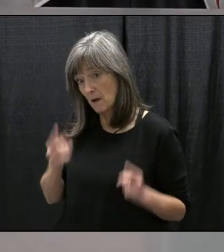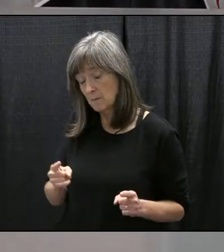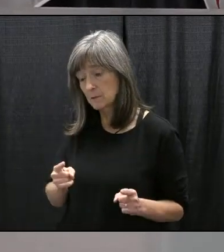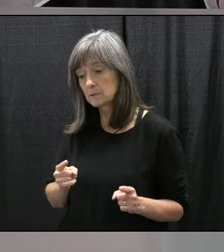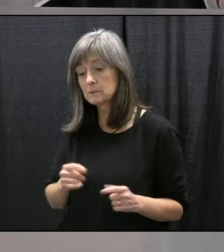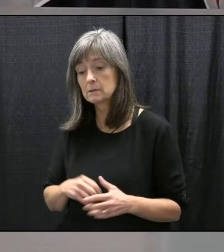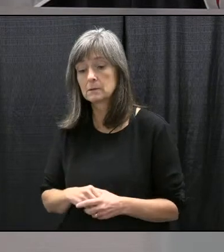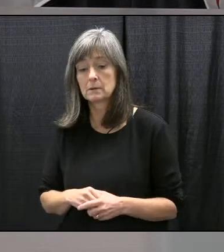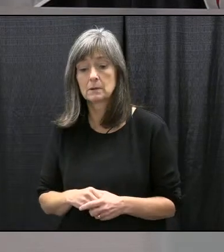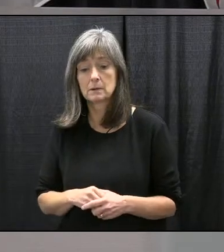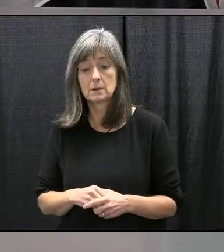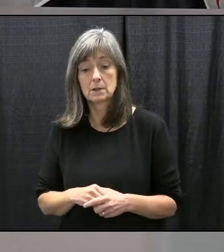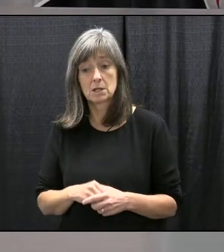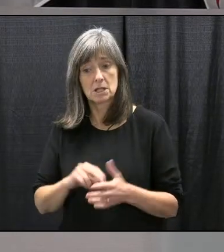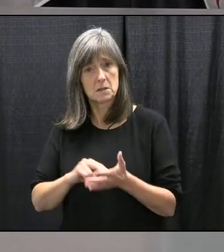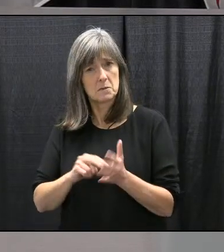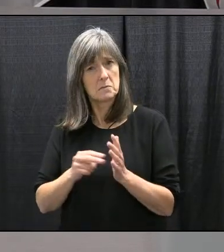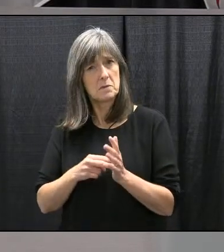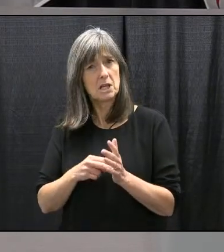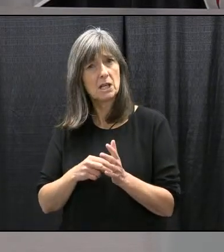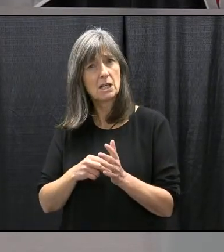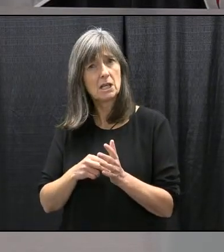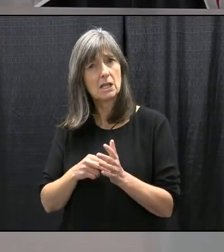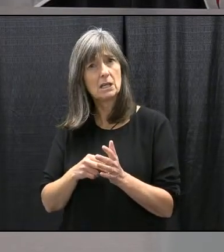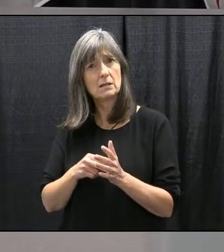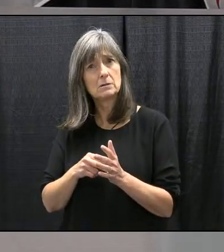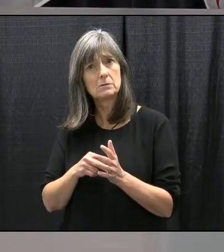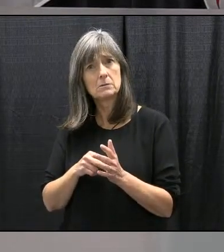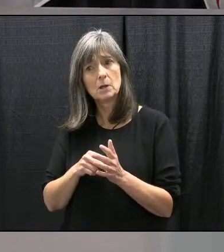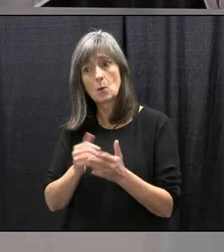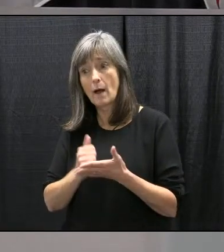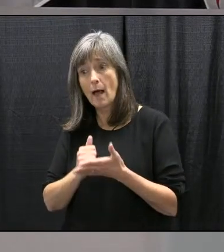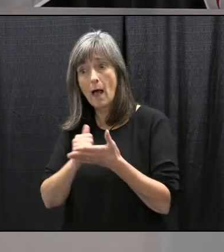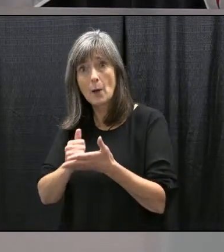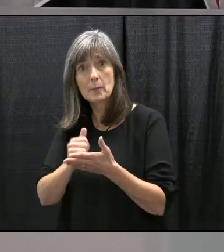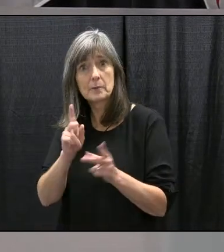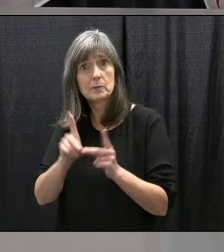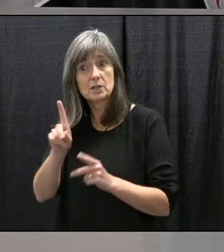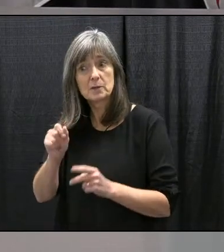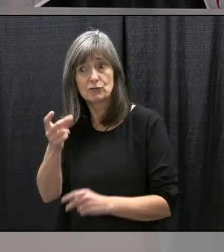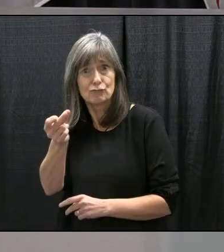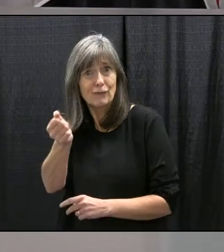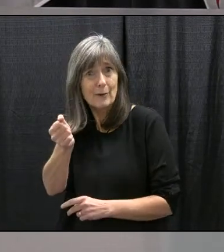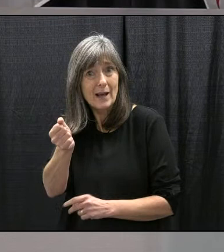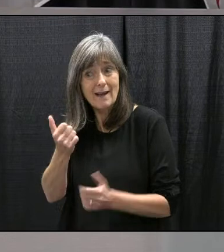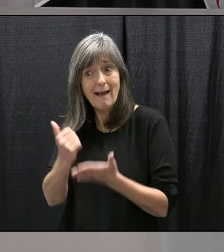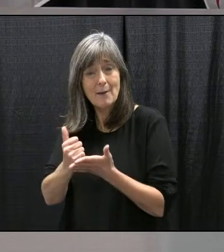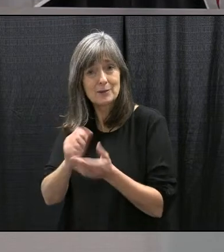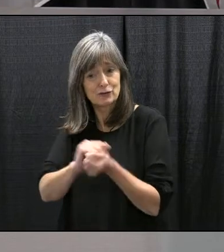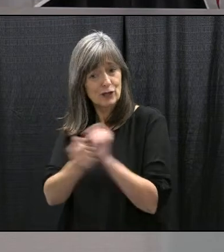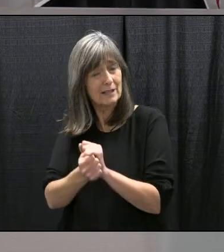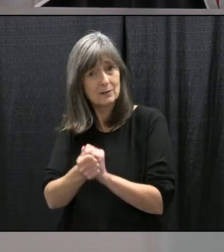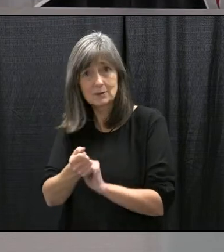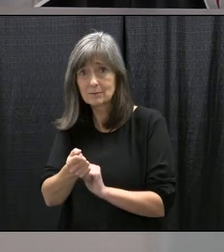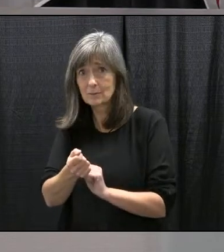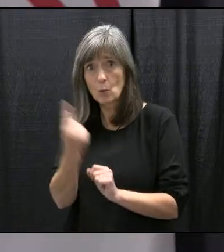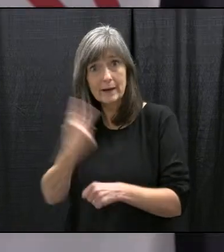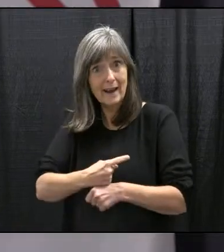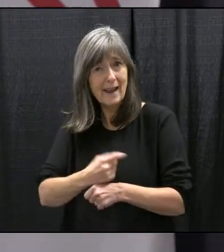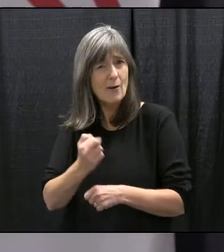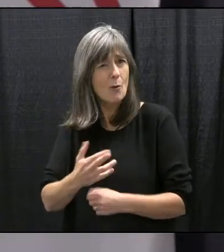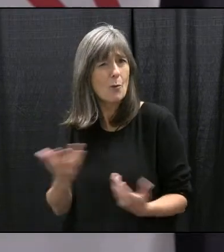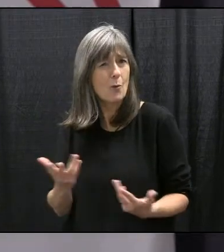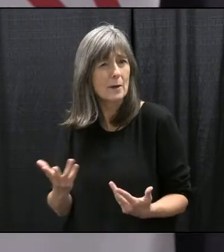this help people immediately or persons with disabilities? Will this help them right away? And Ben, thank you for the question. What